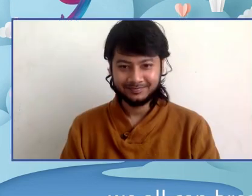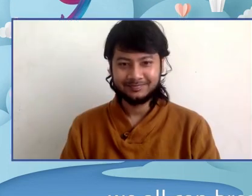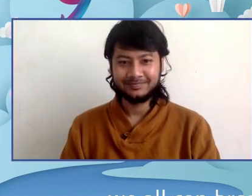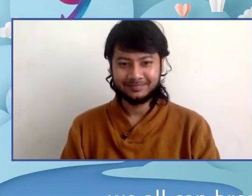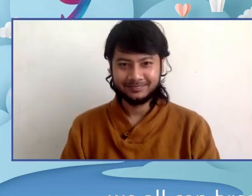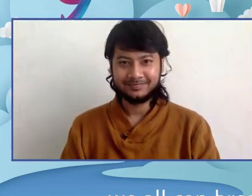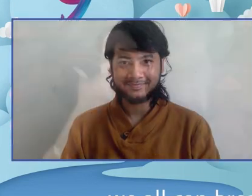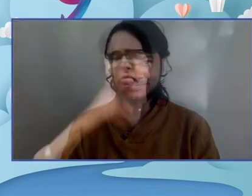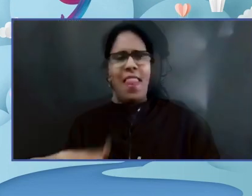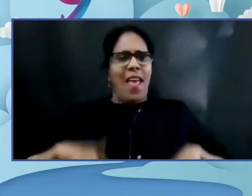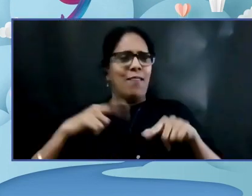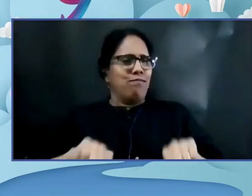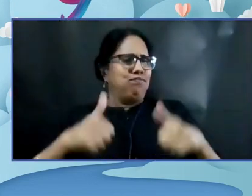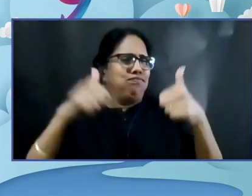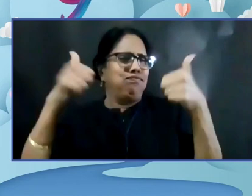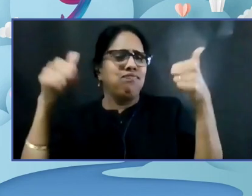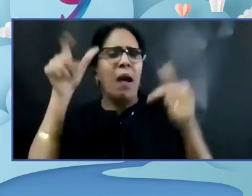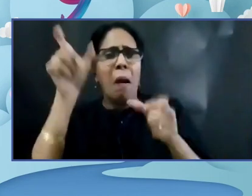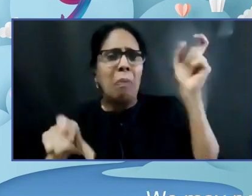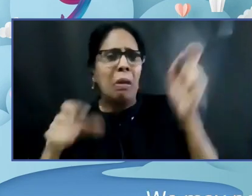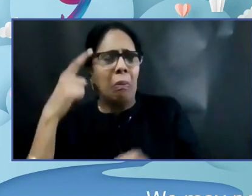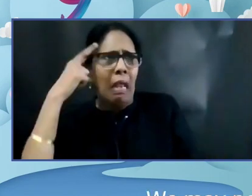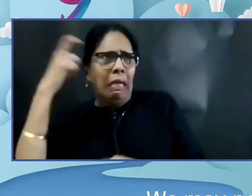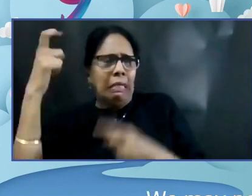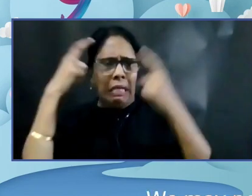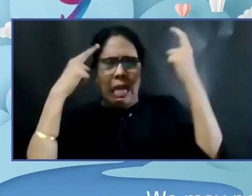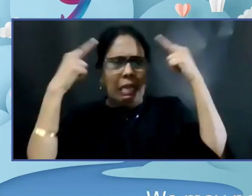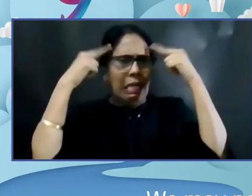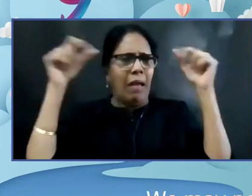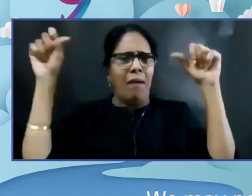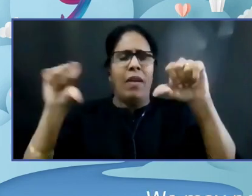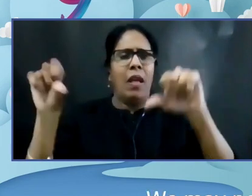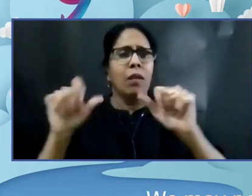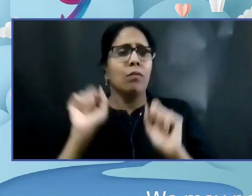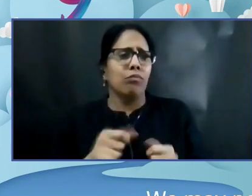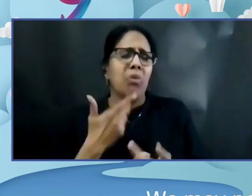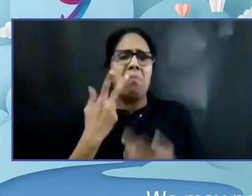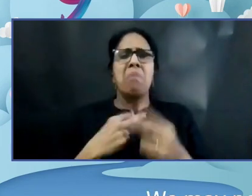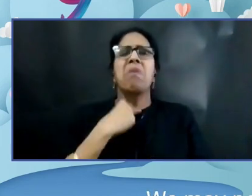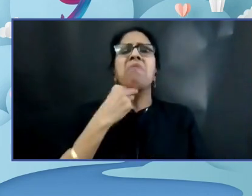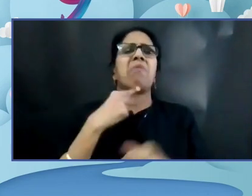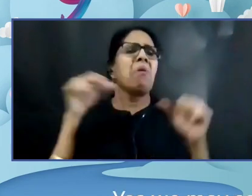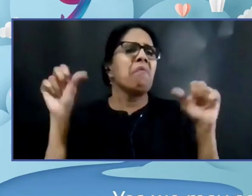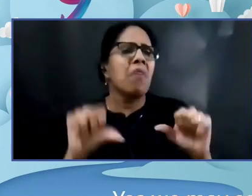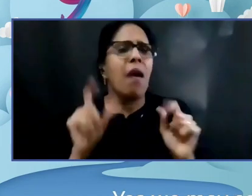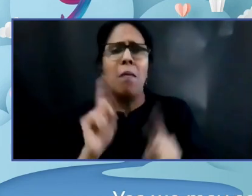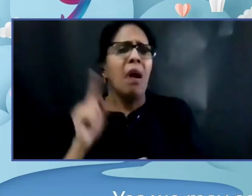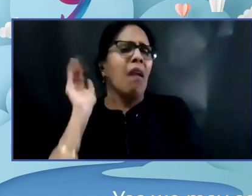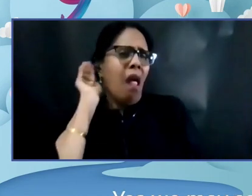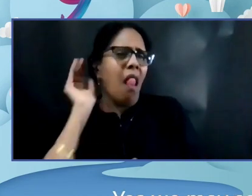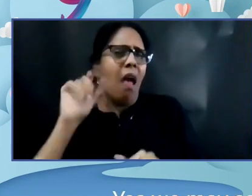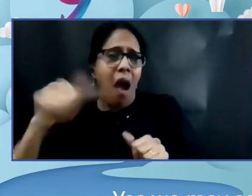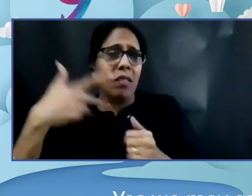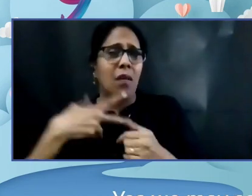in ways people can't imagine, though obstacles are rife. We may not have voices, but we are not unheard. Yes, we may seem trapped, but we